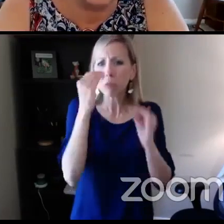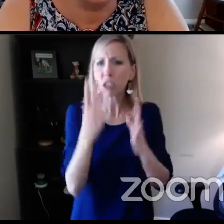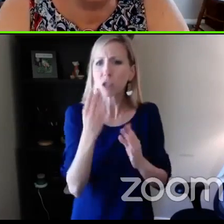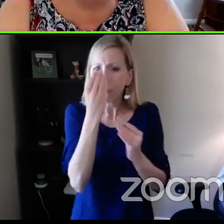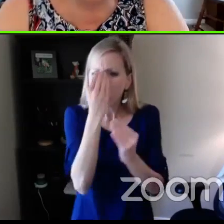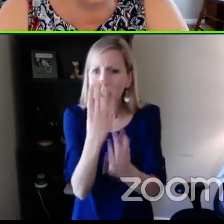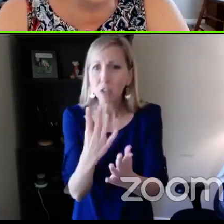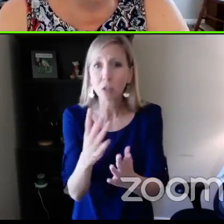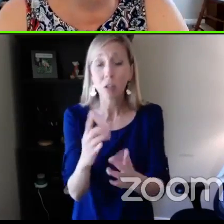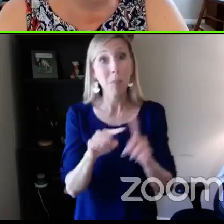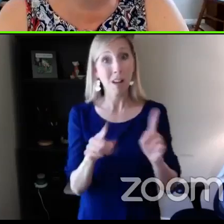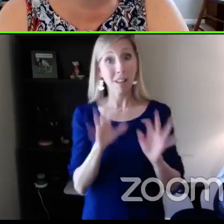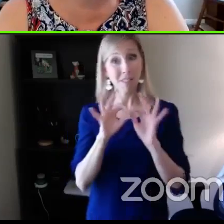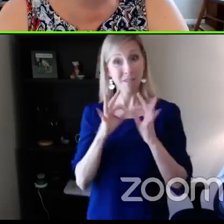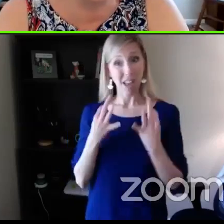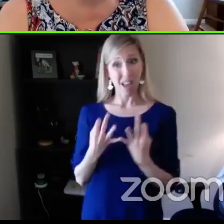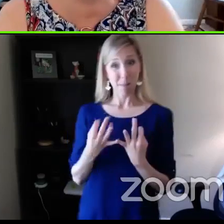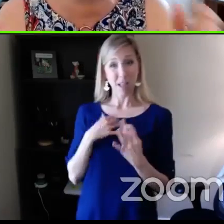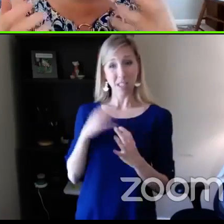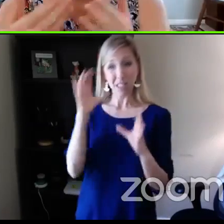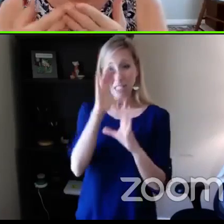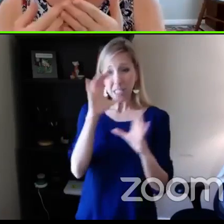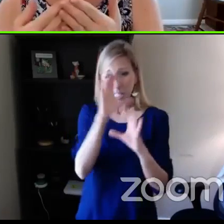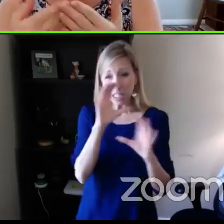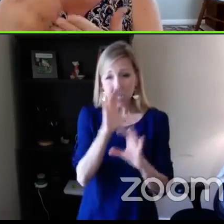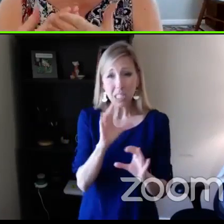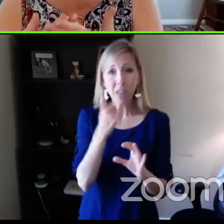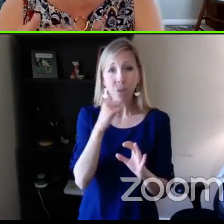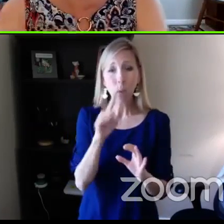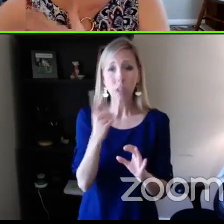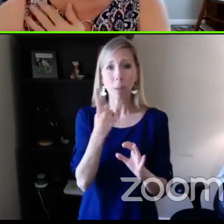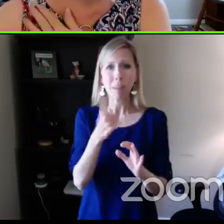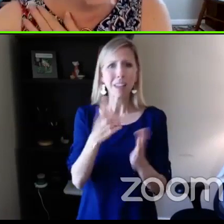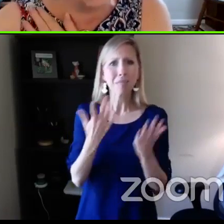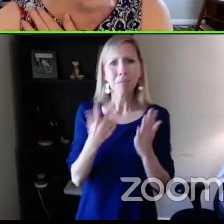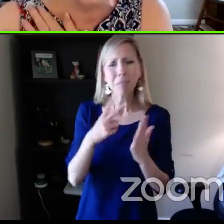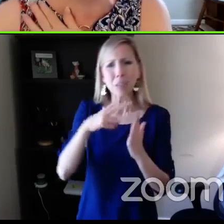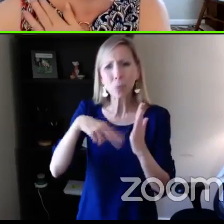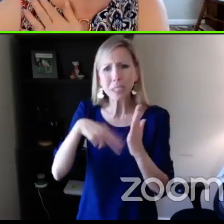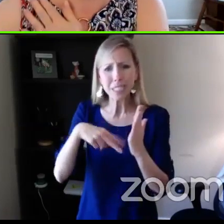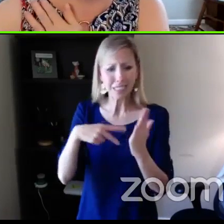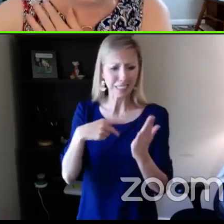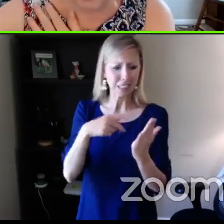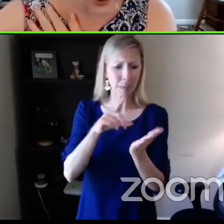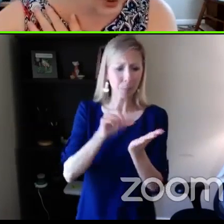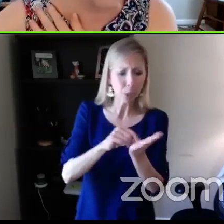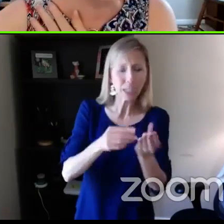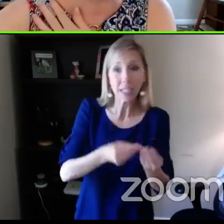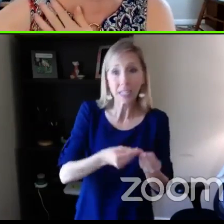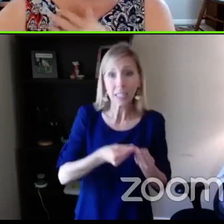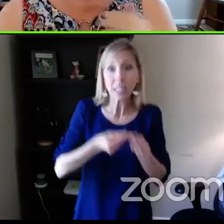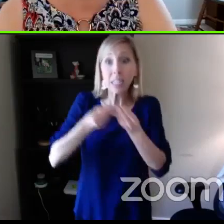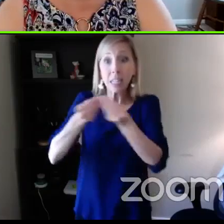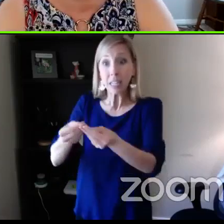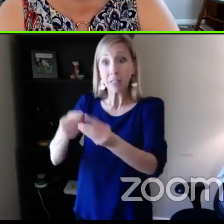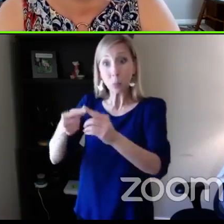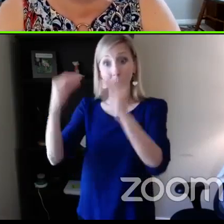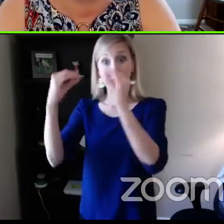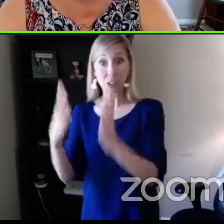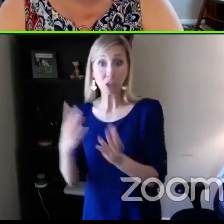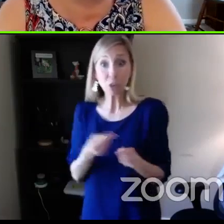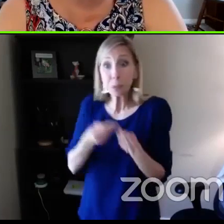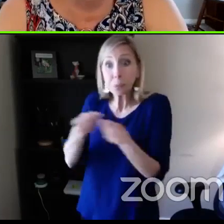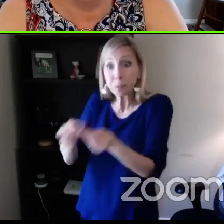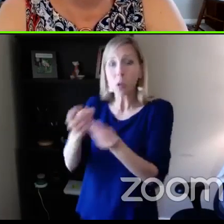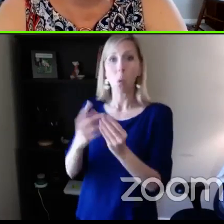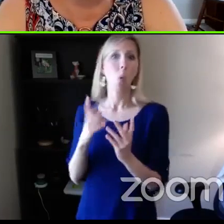a family who's seeking something that they can maybe read and then give to their child's teacher or IEP team,